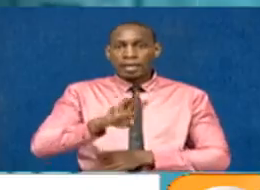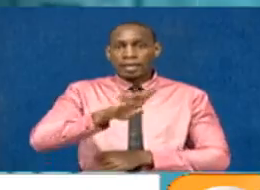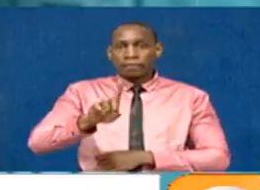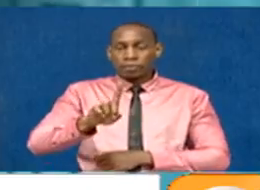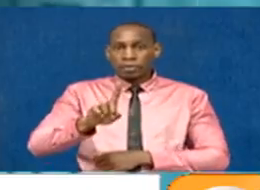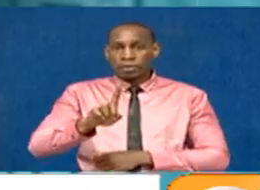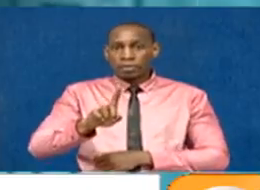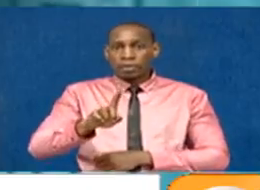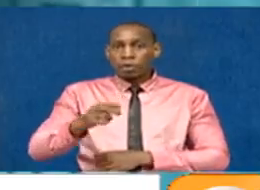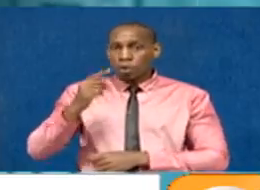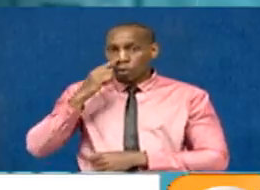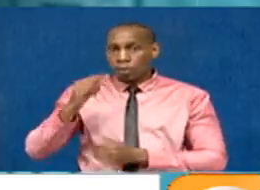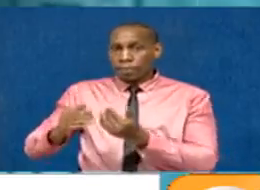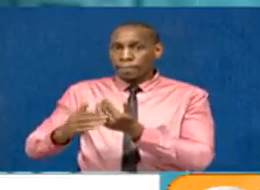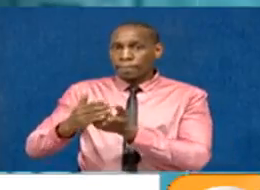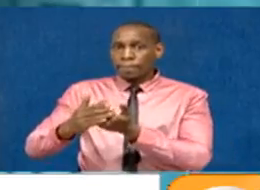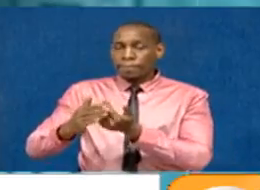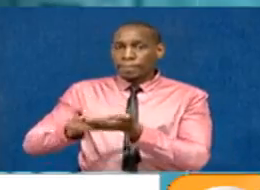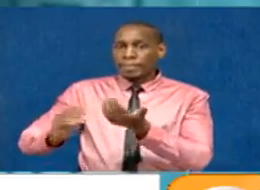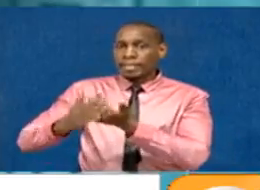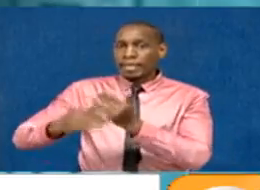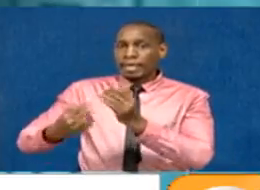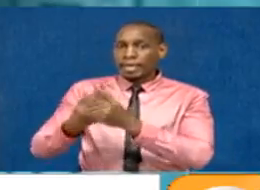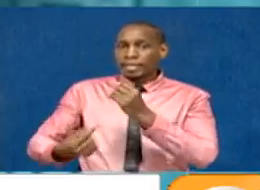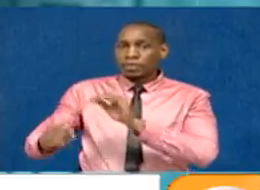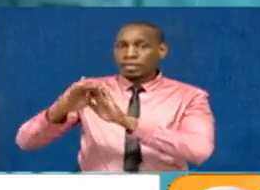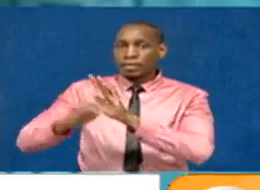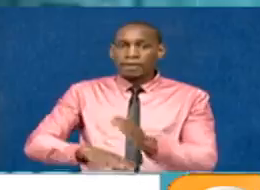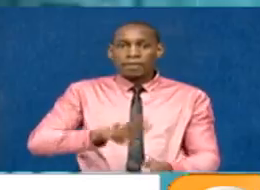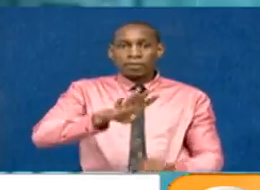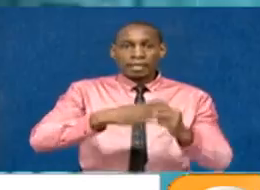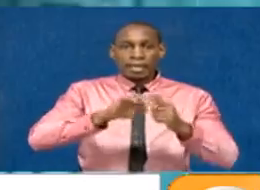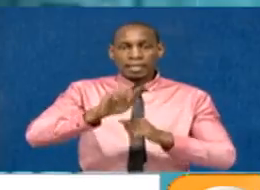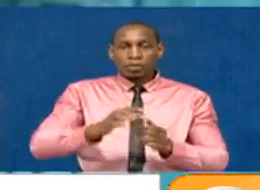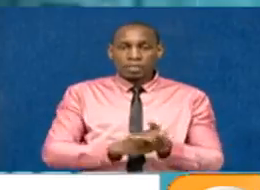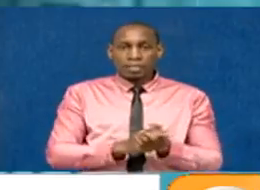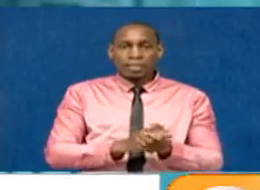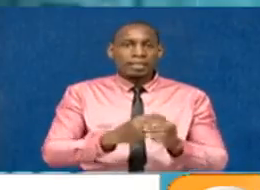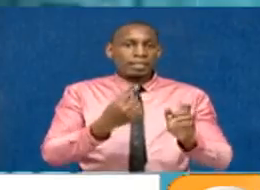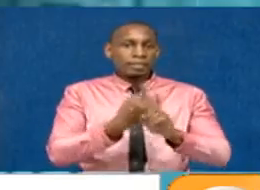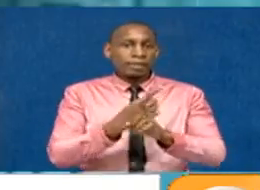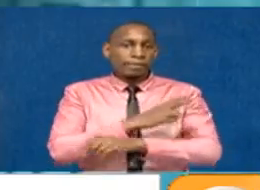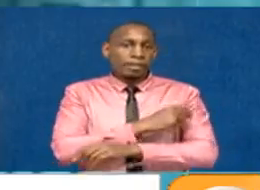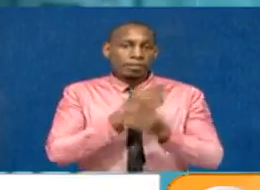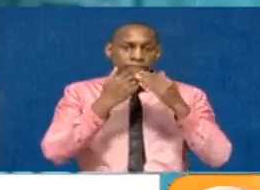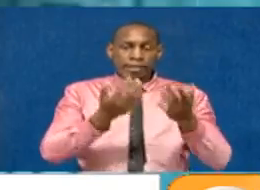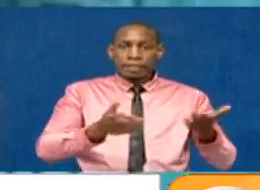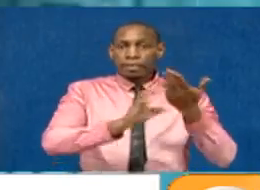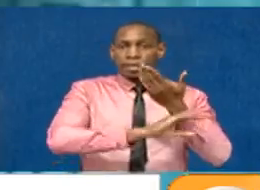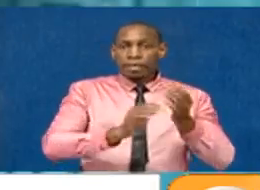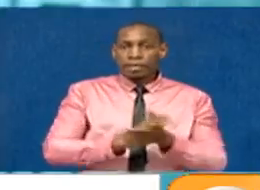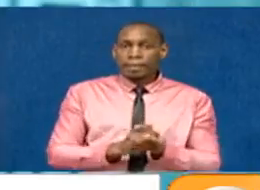207,141 are from the home-based care and isolation program, while 49,410 are from various health facilities